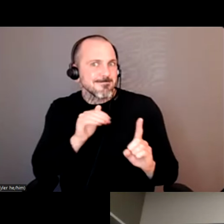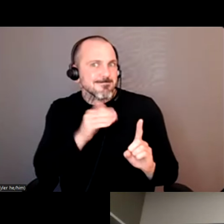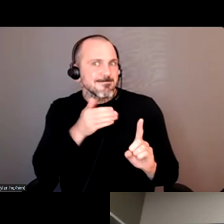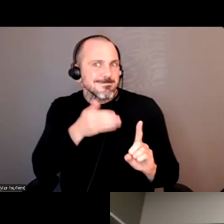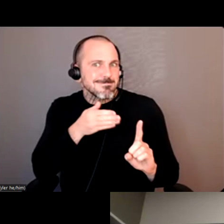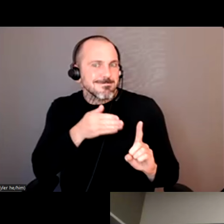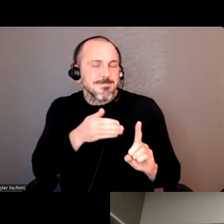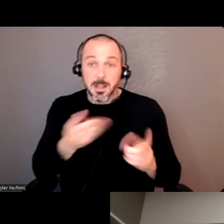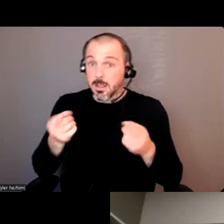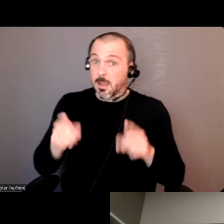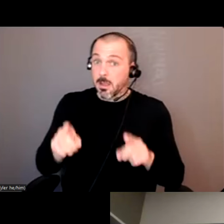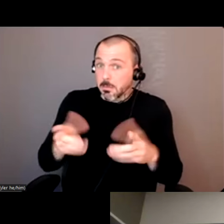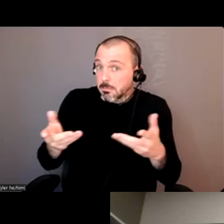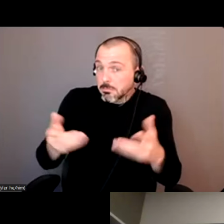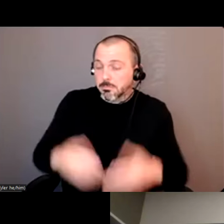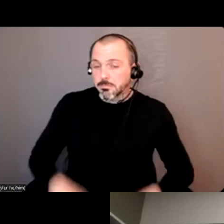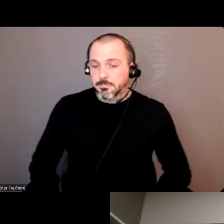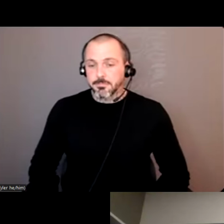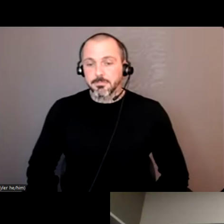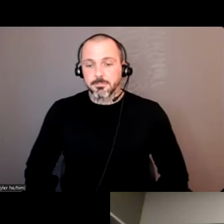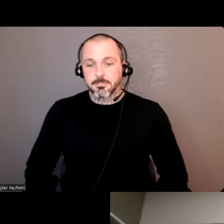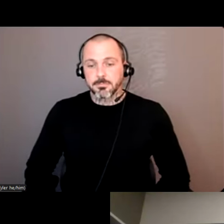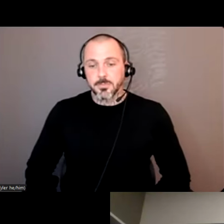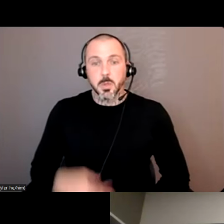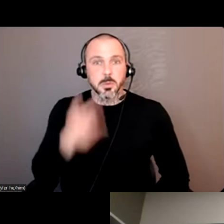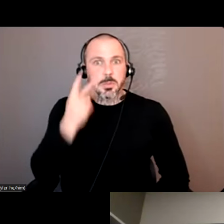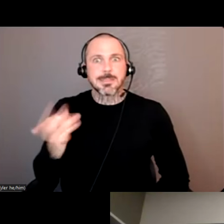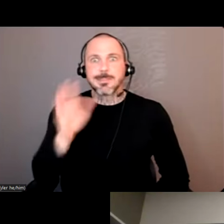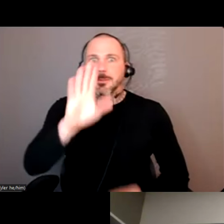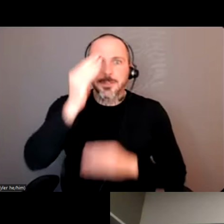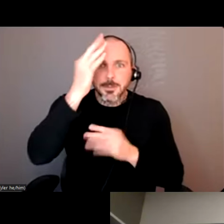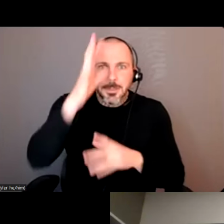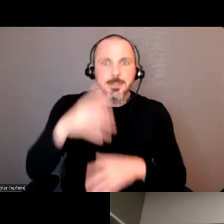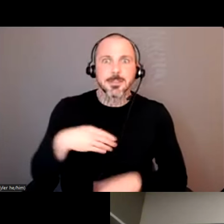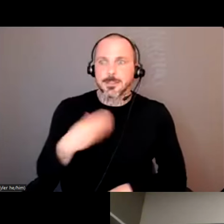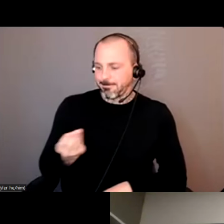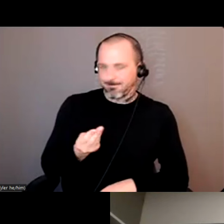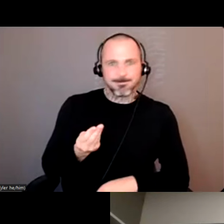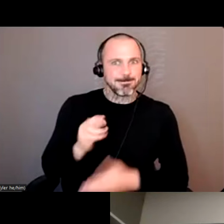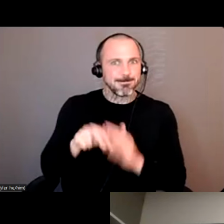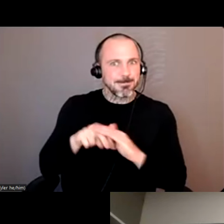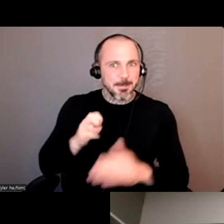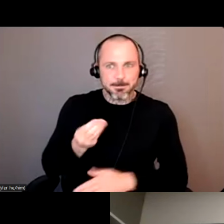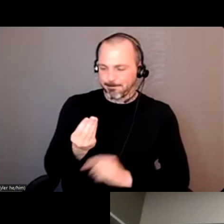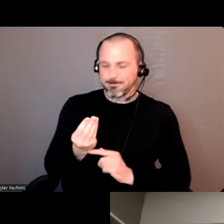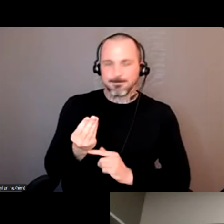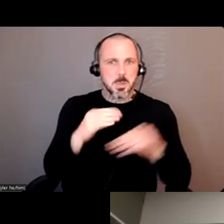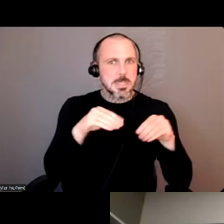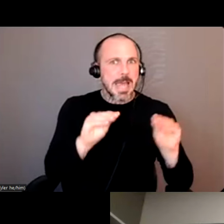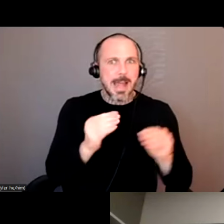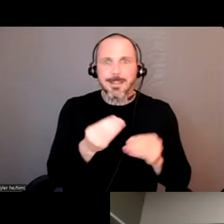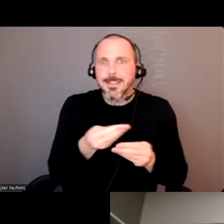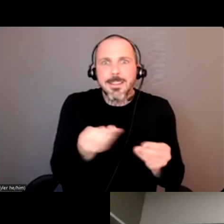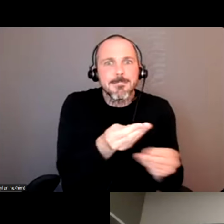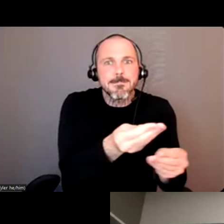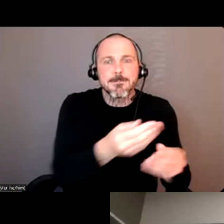shared or sold, or, you know, it's underground. And how can people prevent that from happening to them? Yeah, we know that